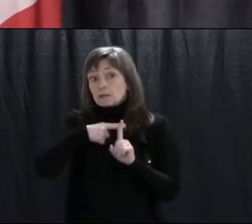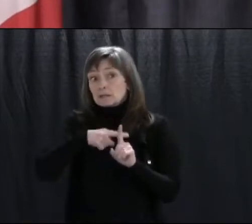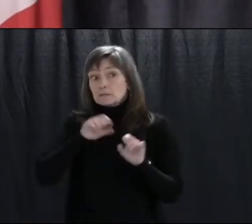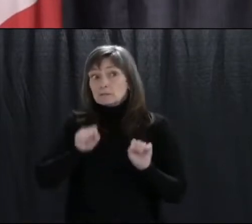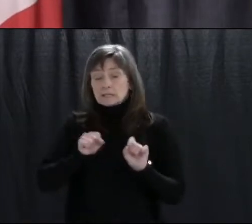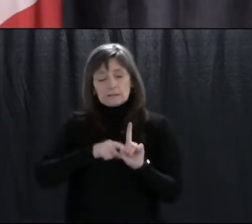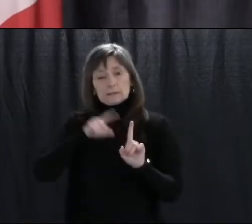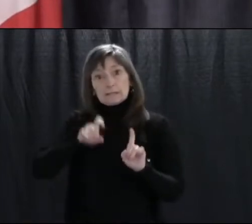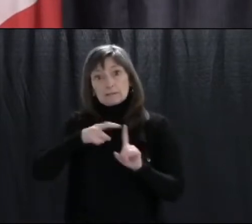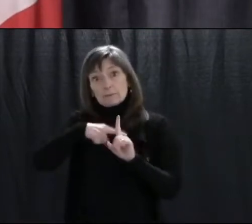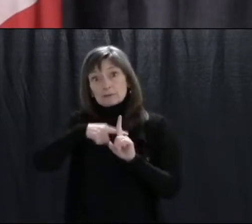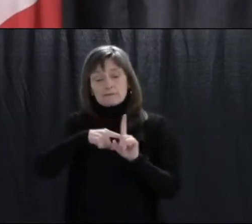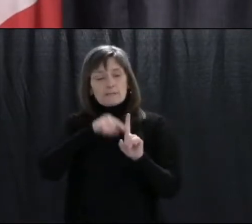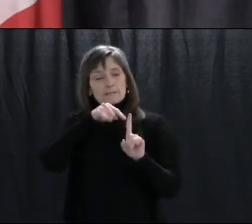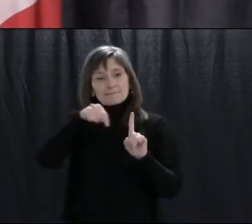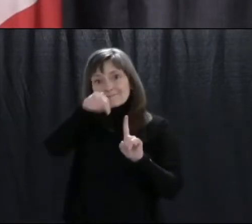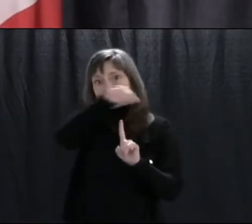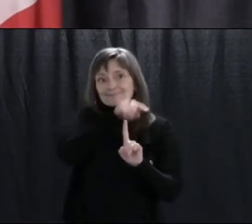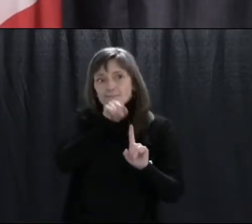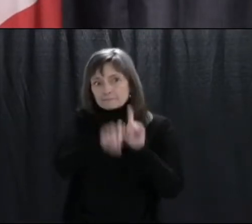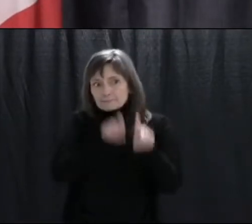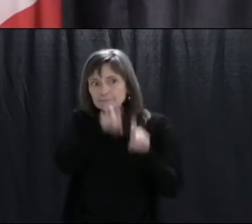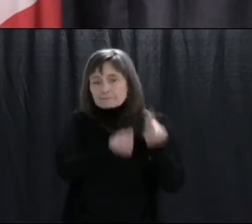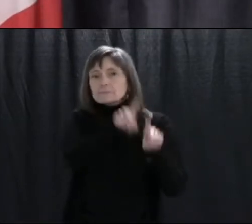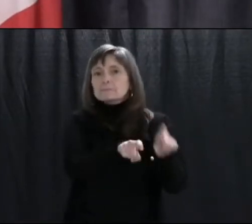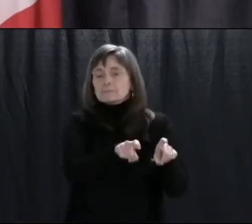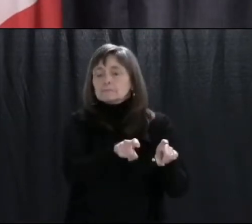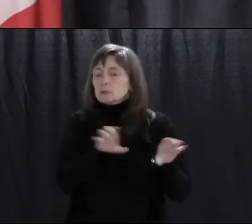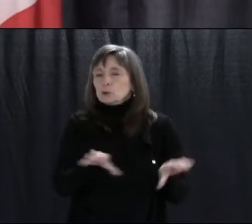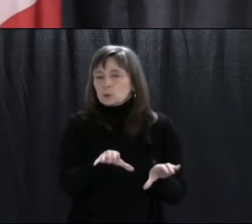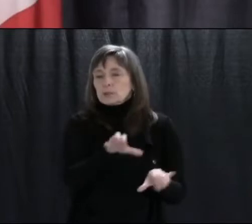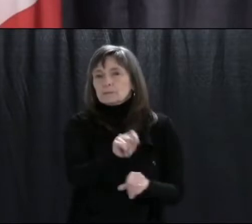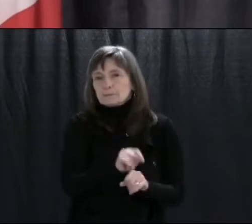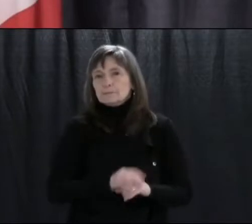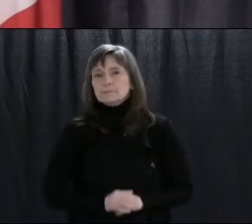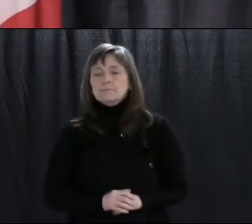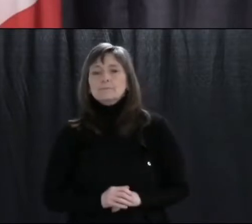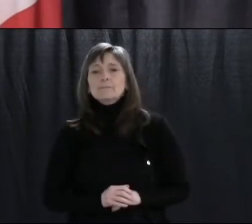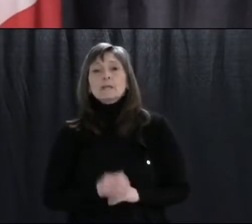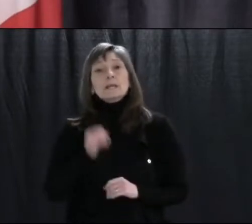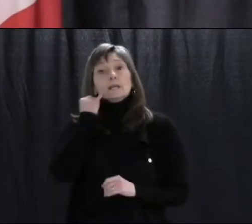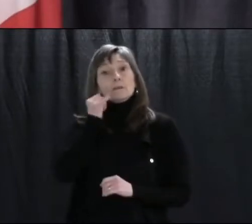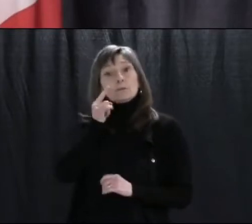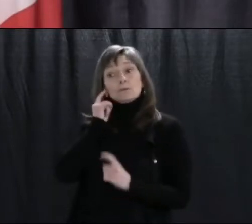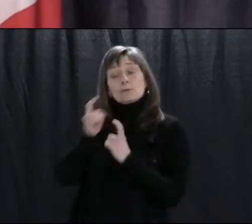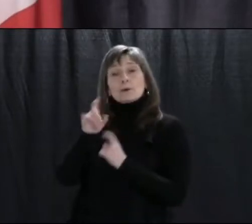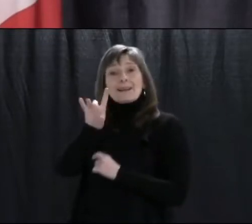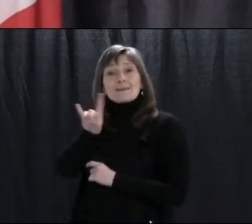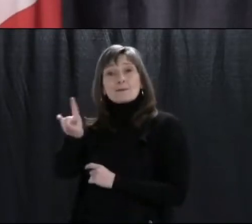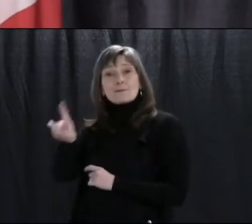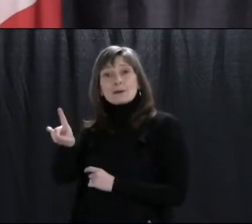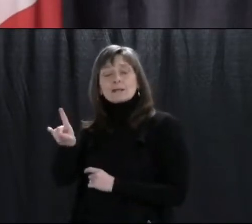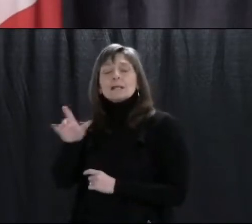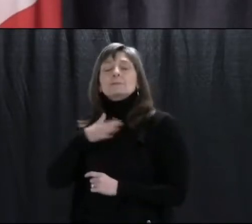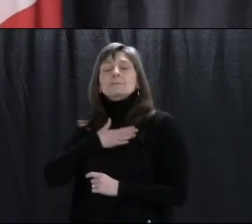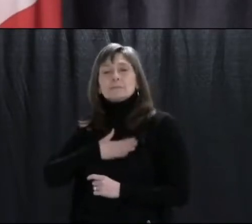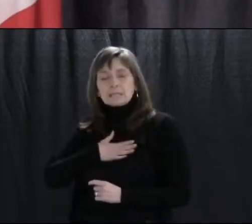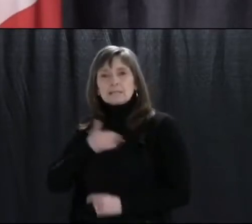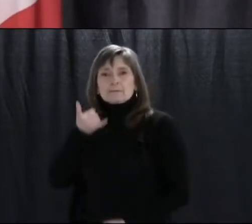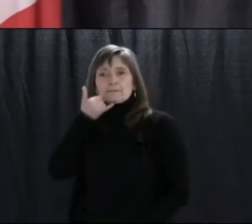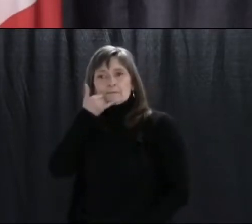presumed positive for COVID-19. A reminder to everyone that if you call 811, please stay on the line until your call